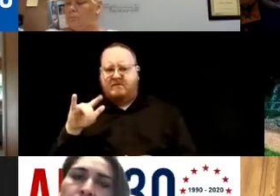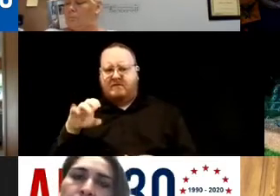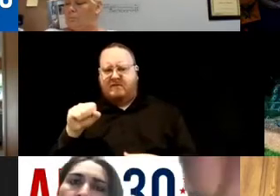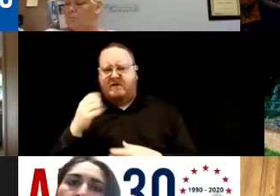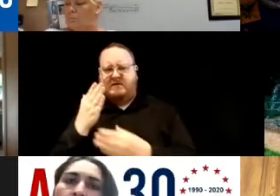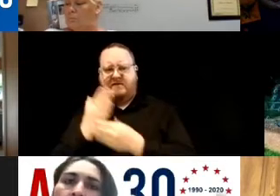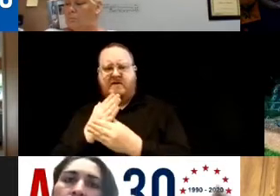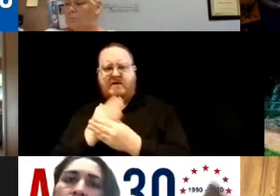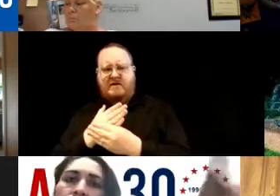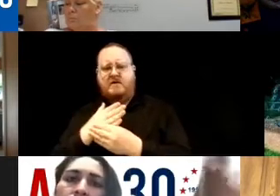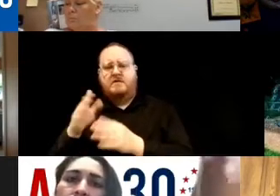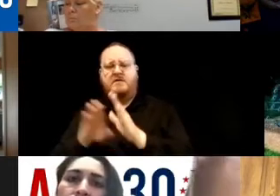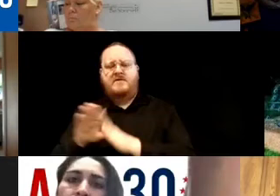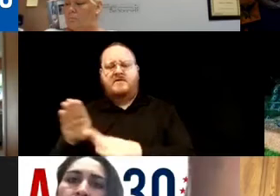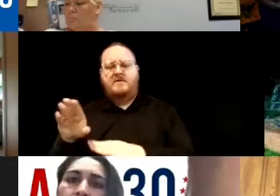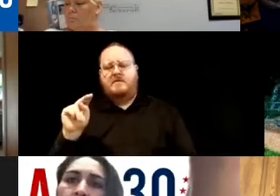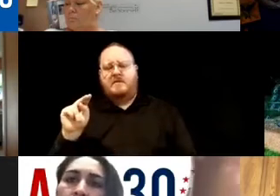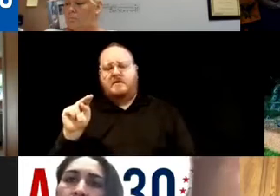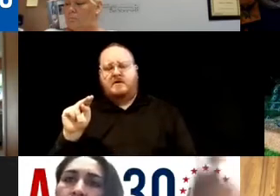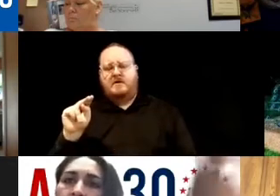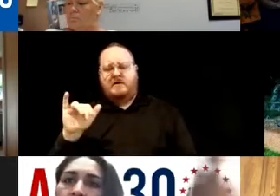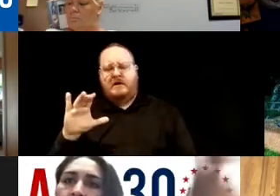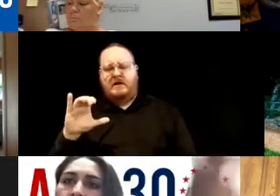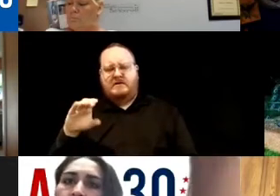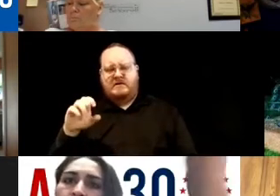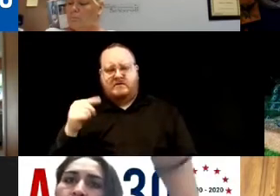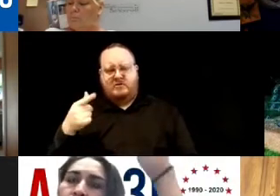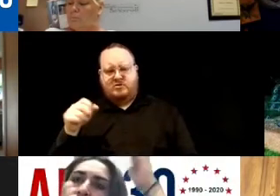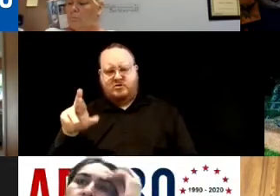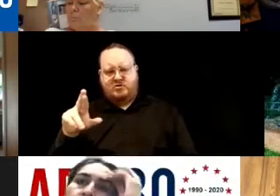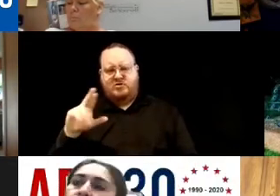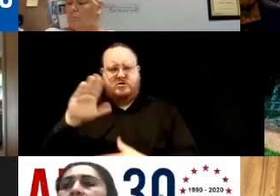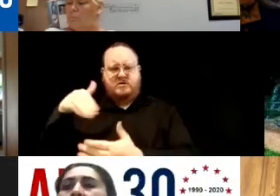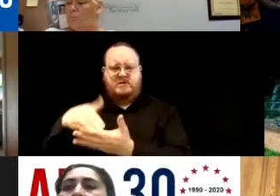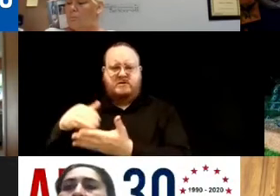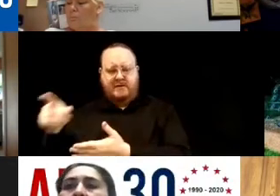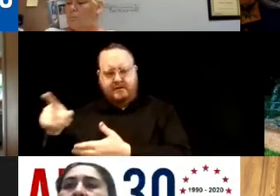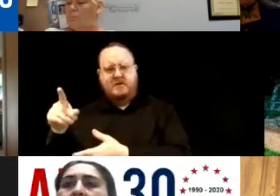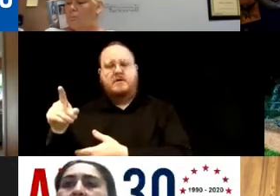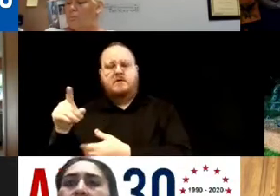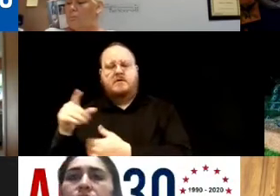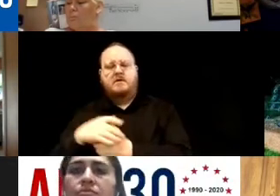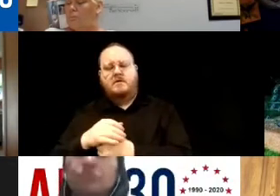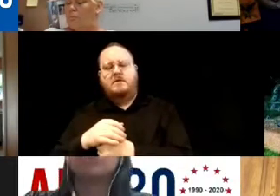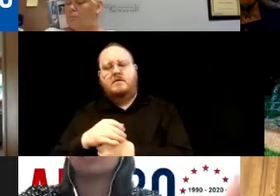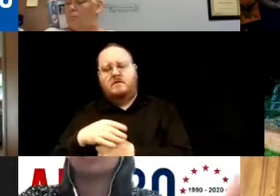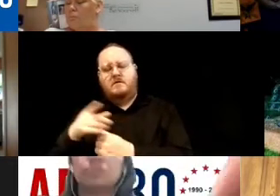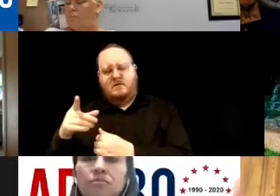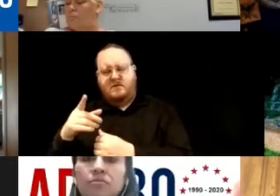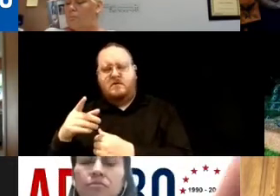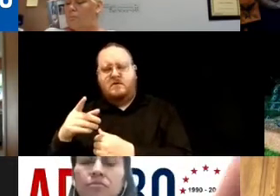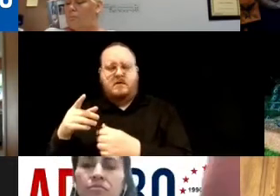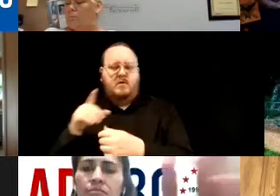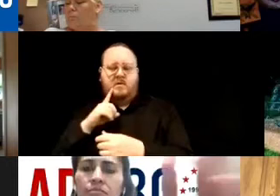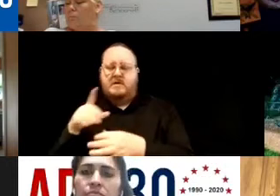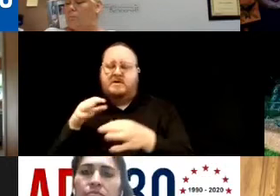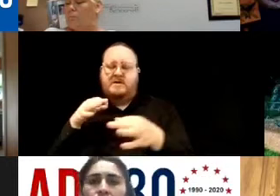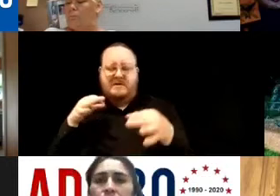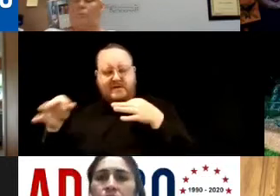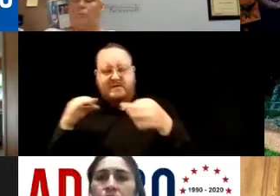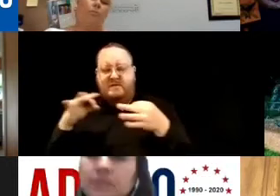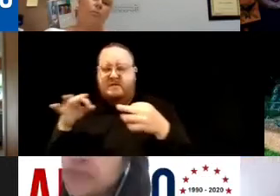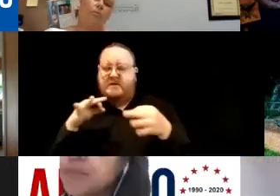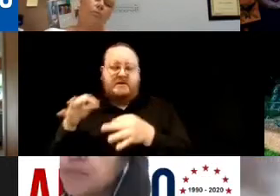Center, which is our counterpart at Ohio State University. They developed a series of plain language Zoom guides.